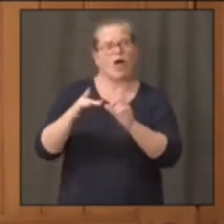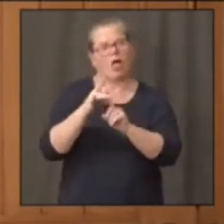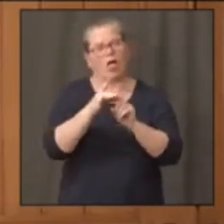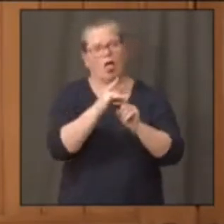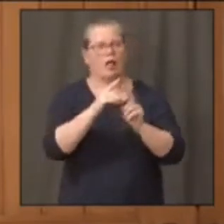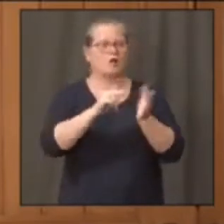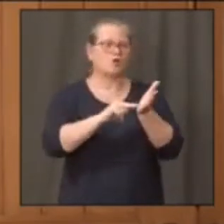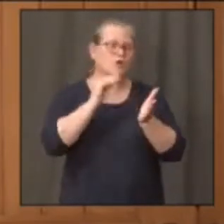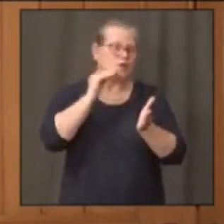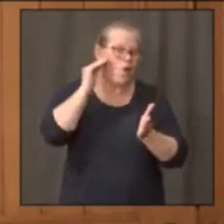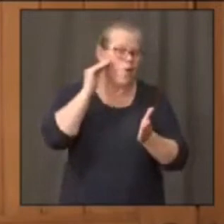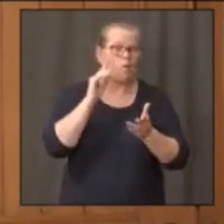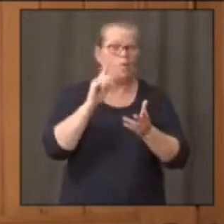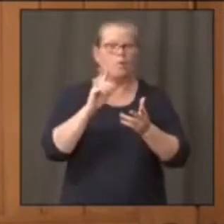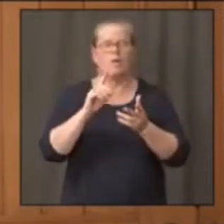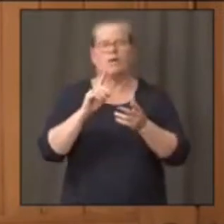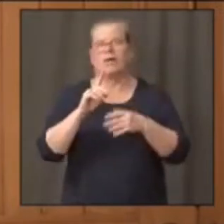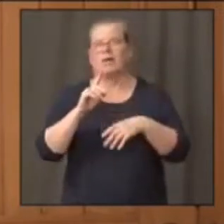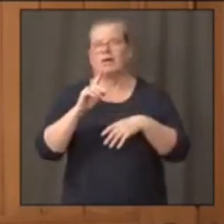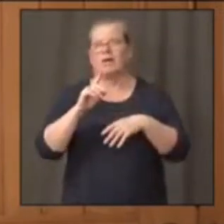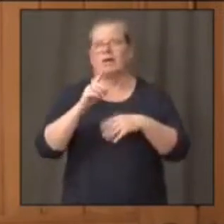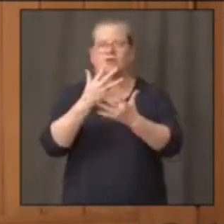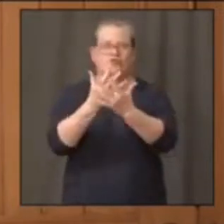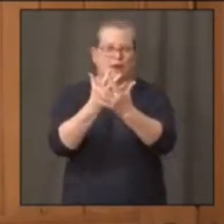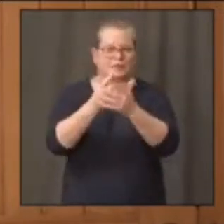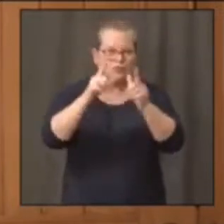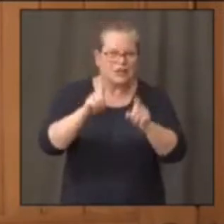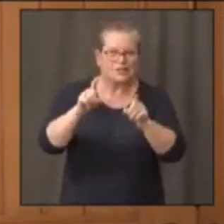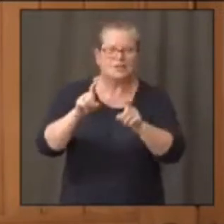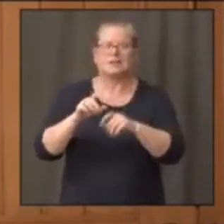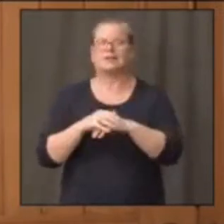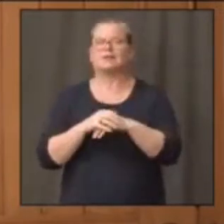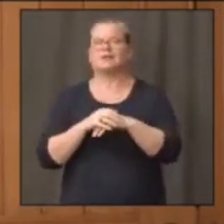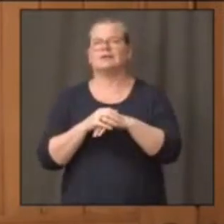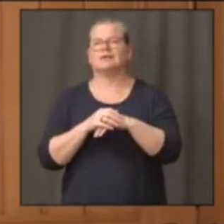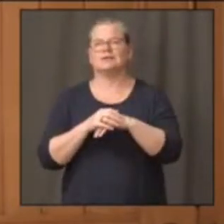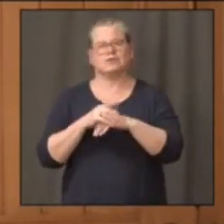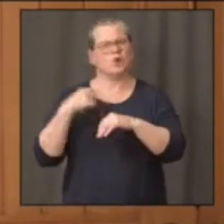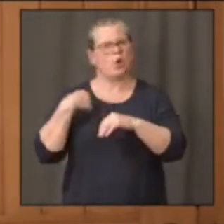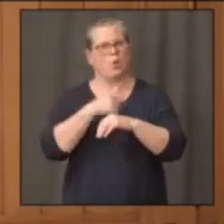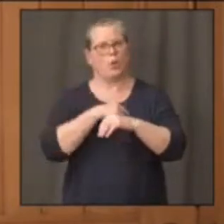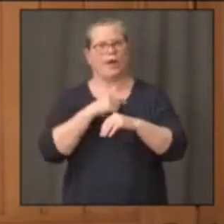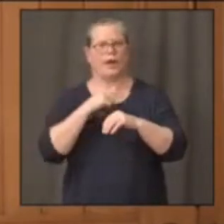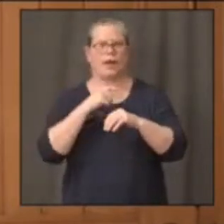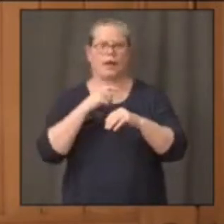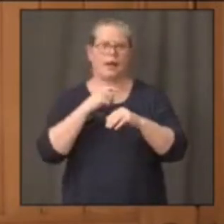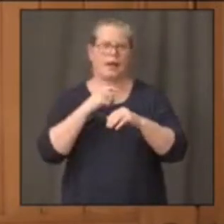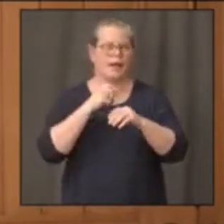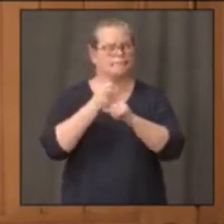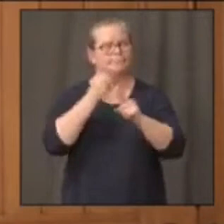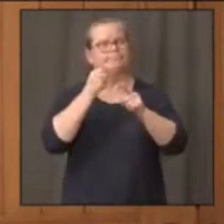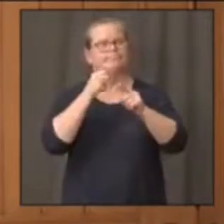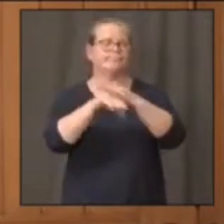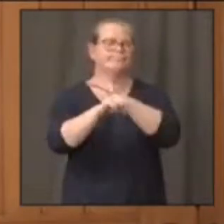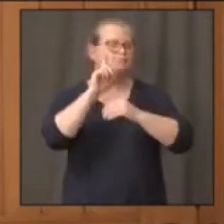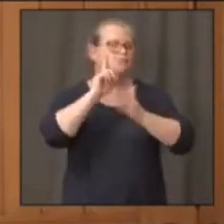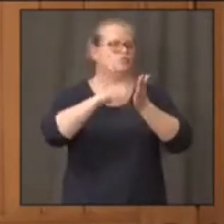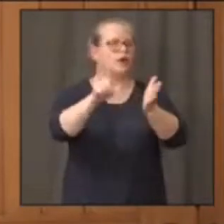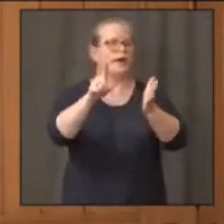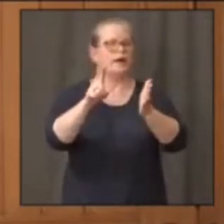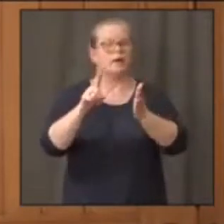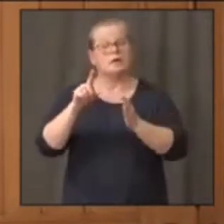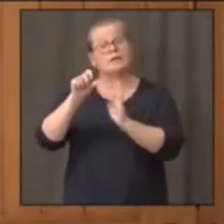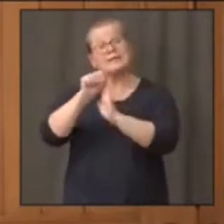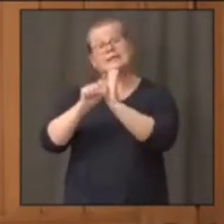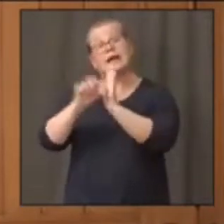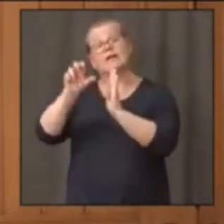home testing, corrections facility testing, and so forth. All of the labs that we have under contract with the state of Connecticut are continuing to perform very